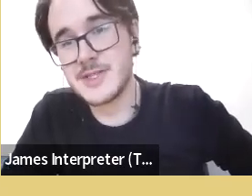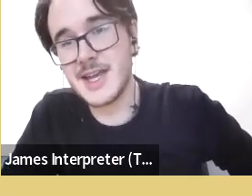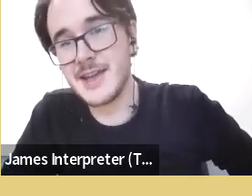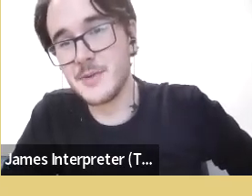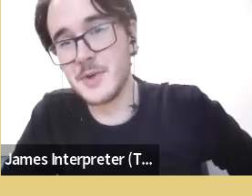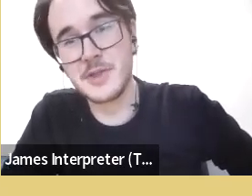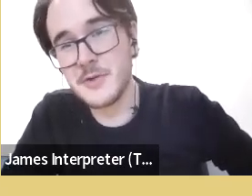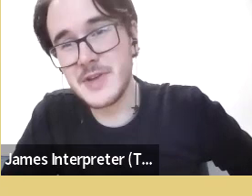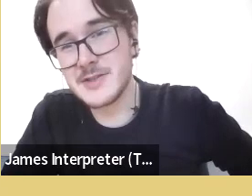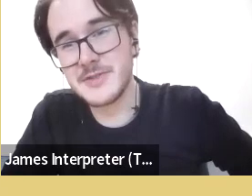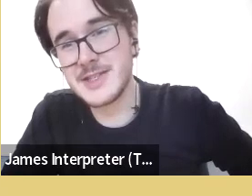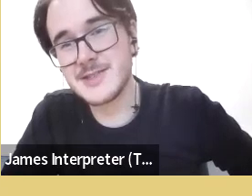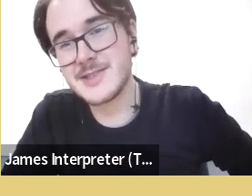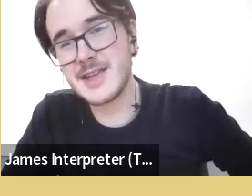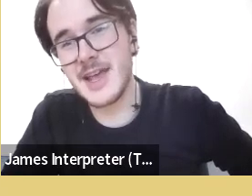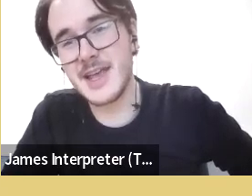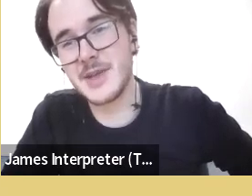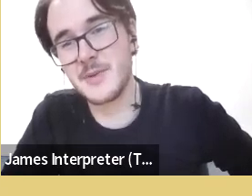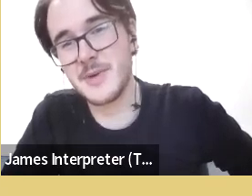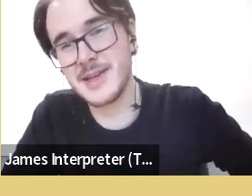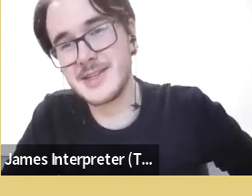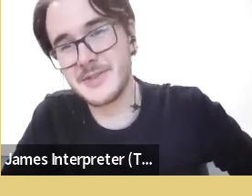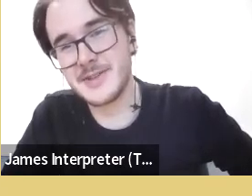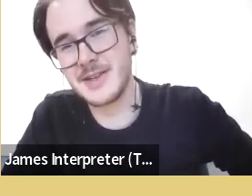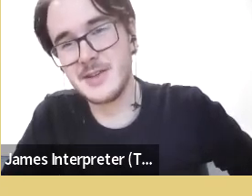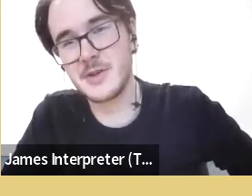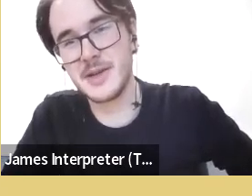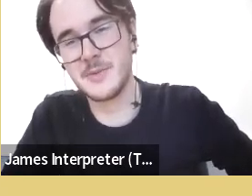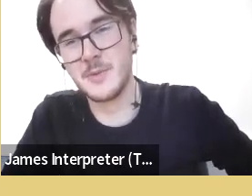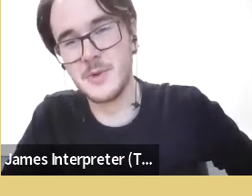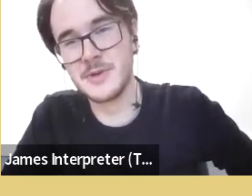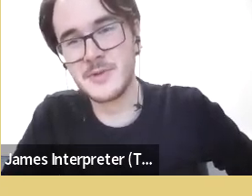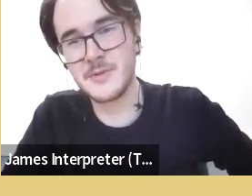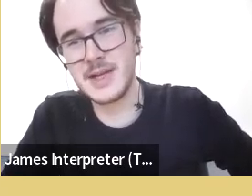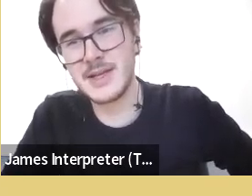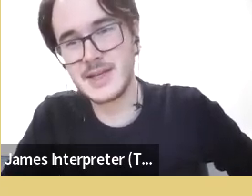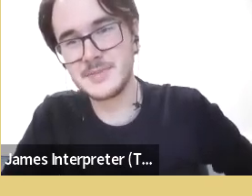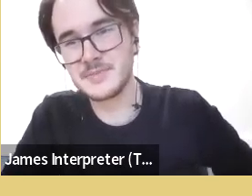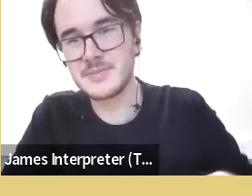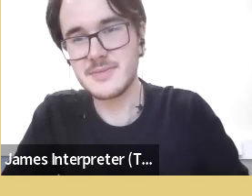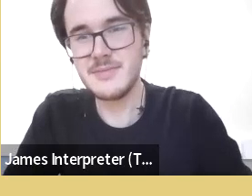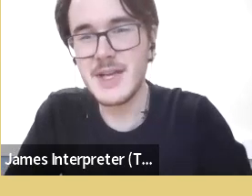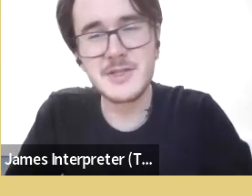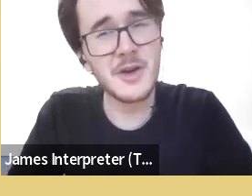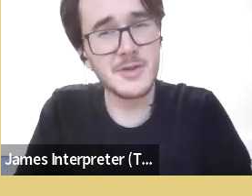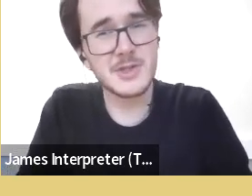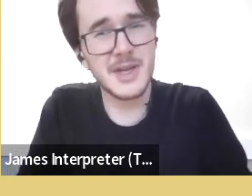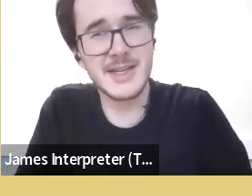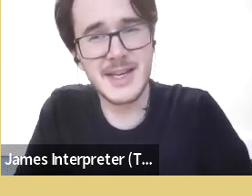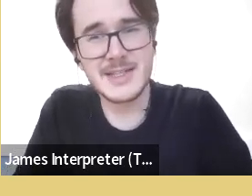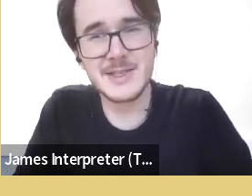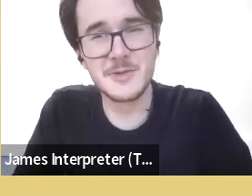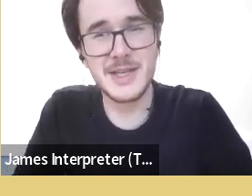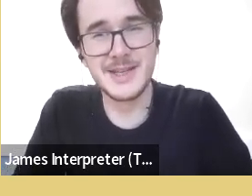If you sign with no facial features, it can be quite difficult and you look quite wooden, really. It's not also